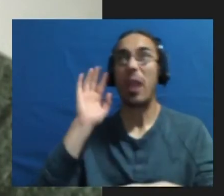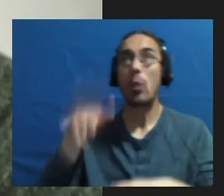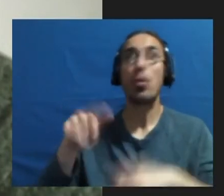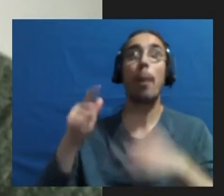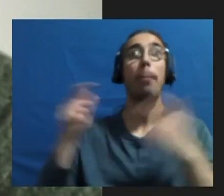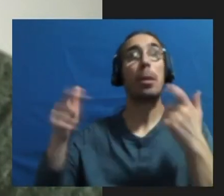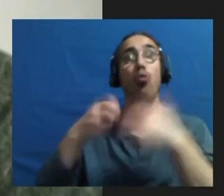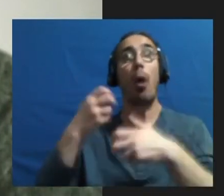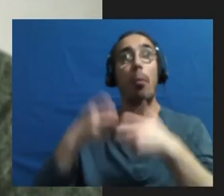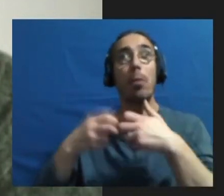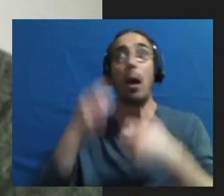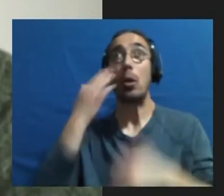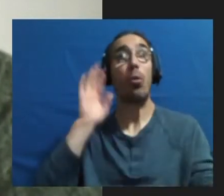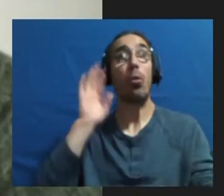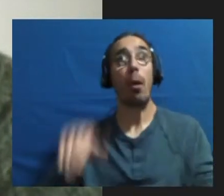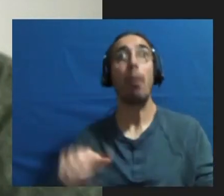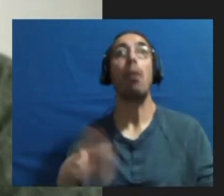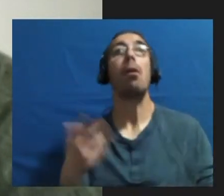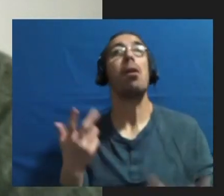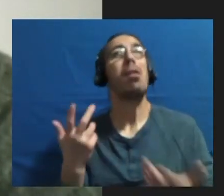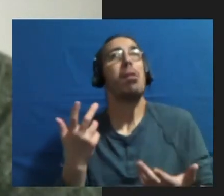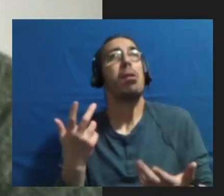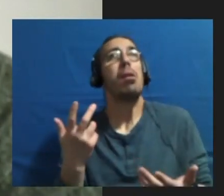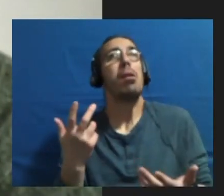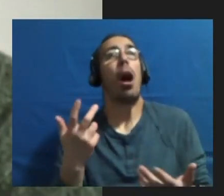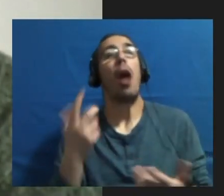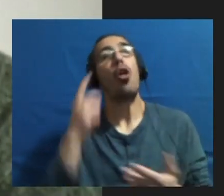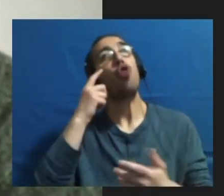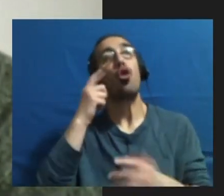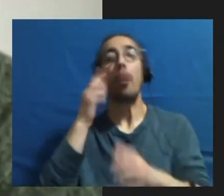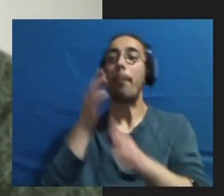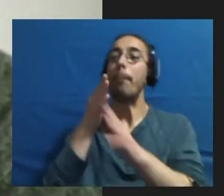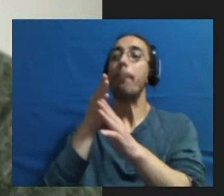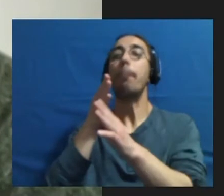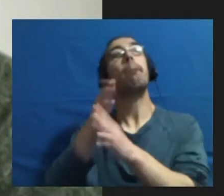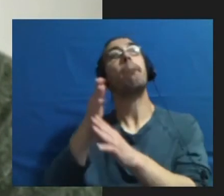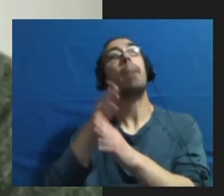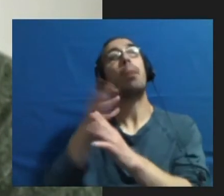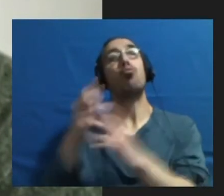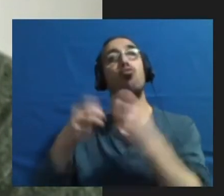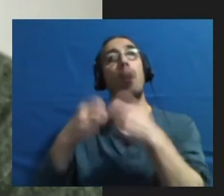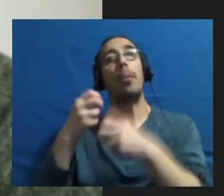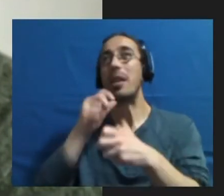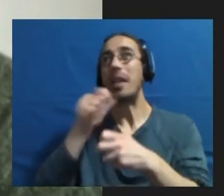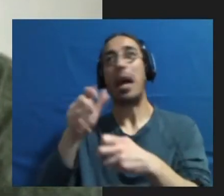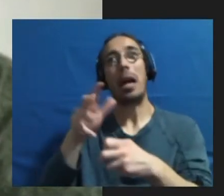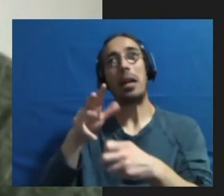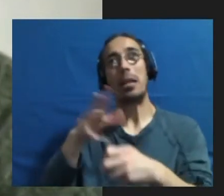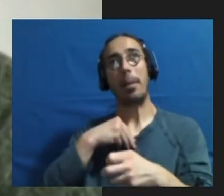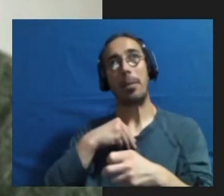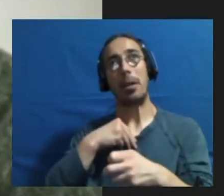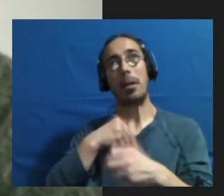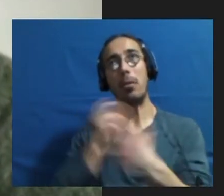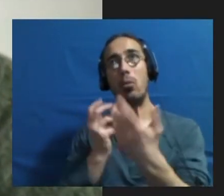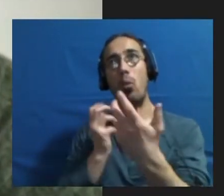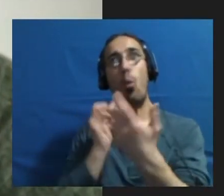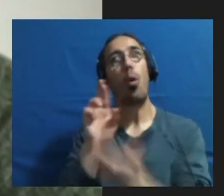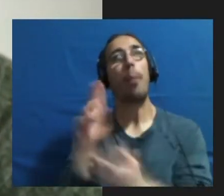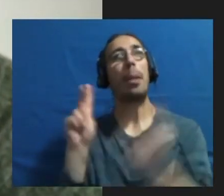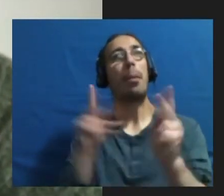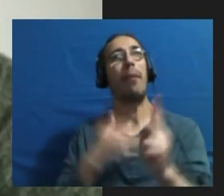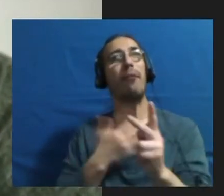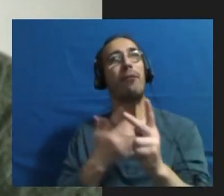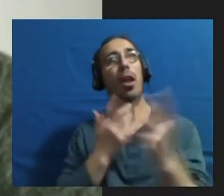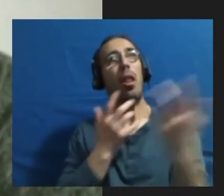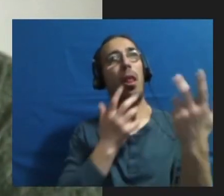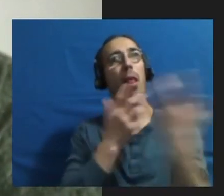thought it was just, I thought the main issue was acceptance. And I guess part of dating, it is acceptance,